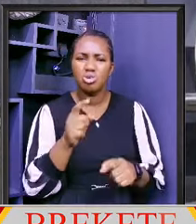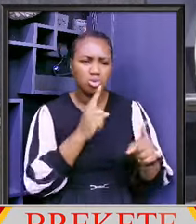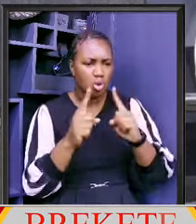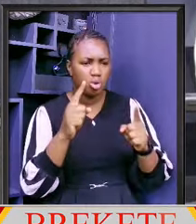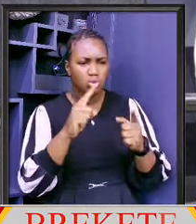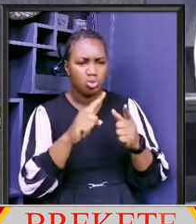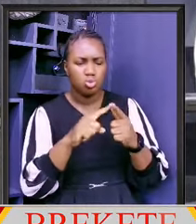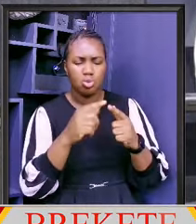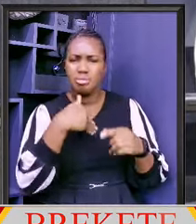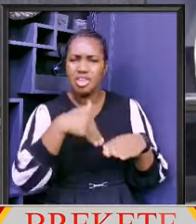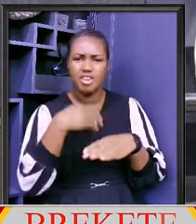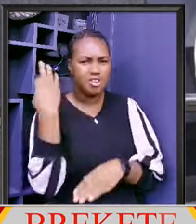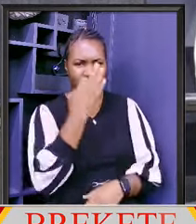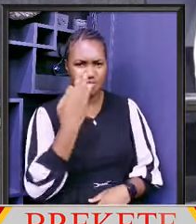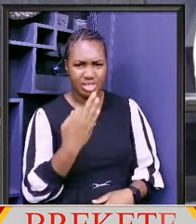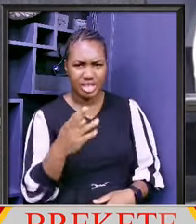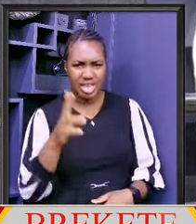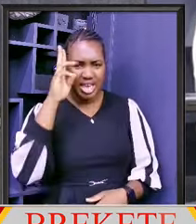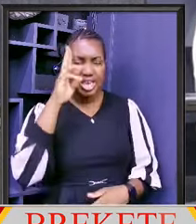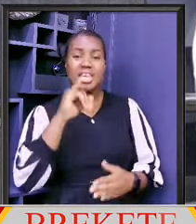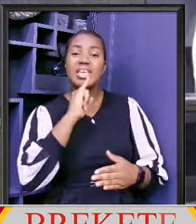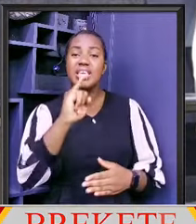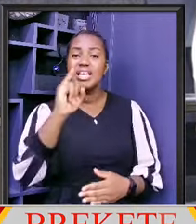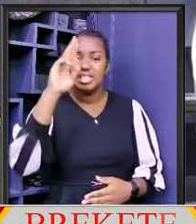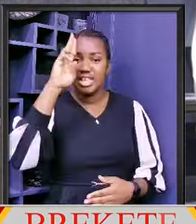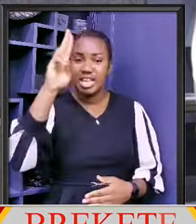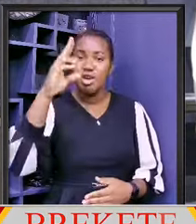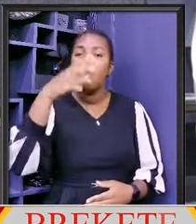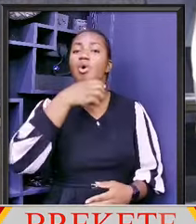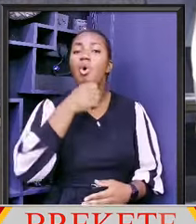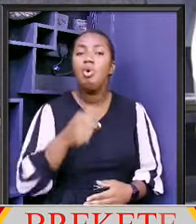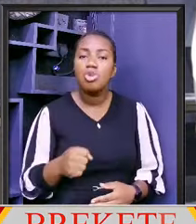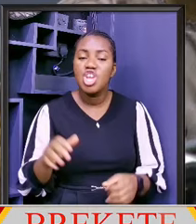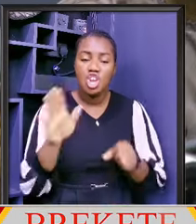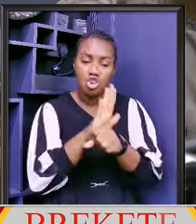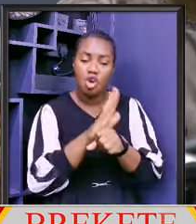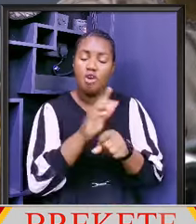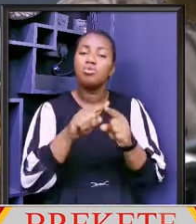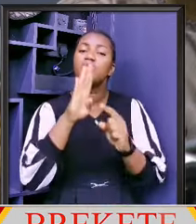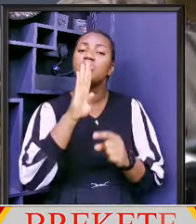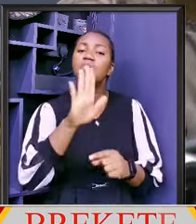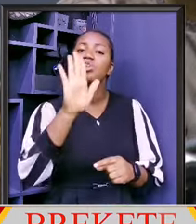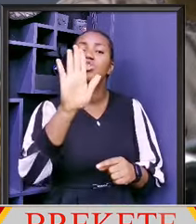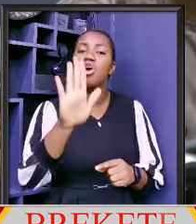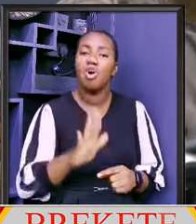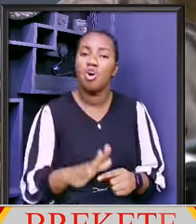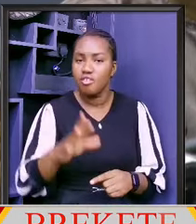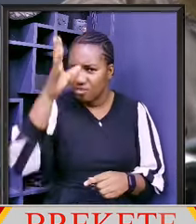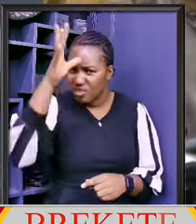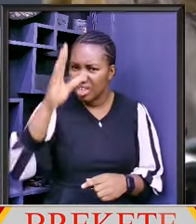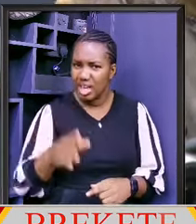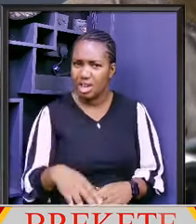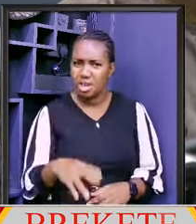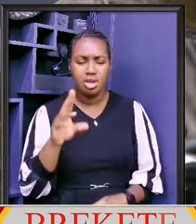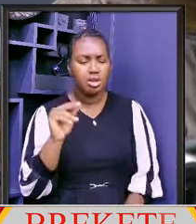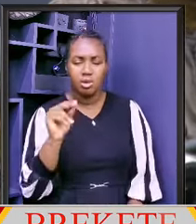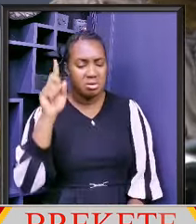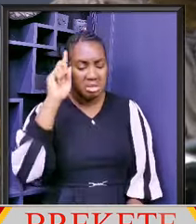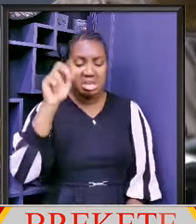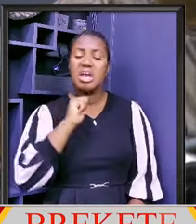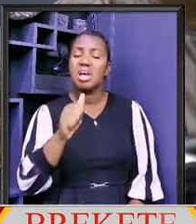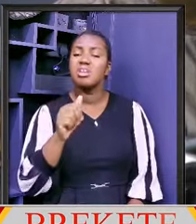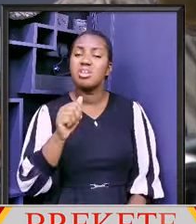this. Is he old enough to be your father? No. He can't even see me by age. Oh, okay,